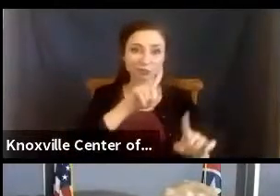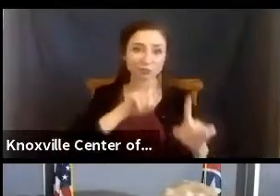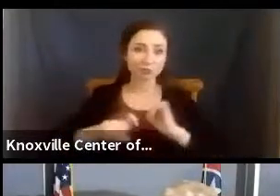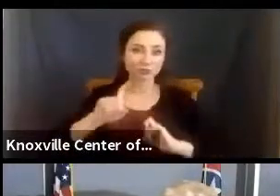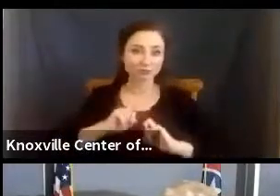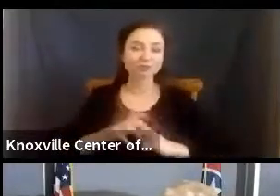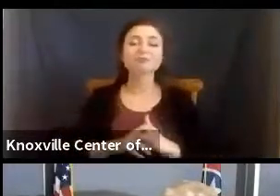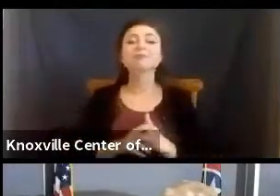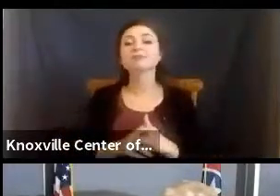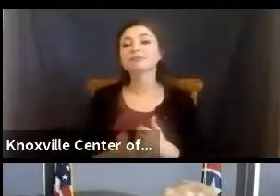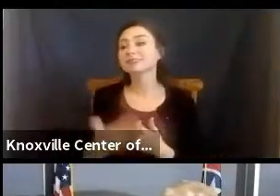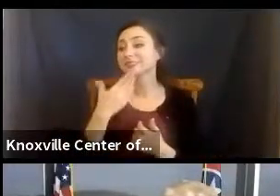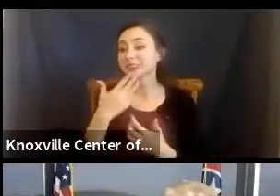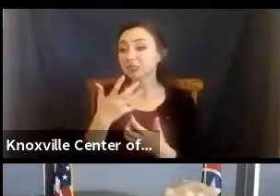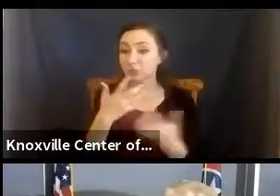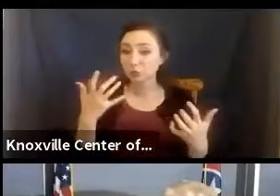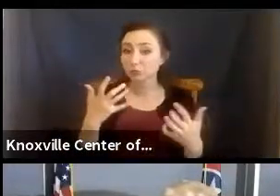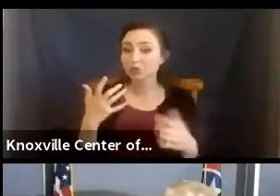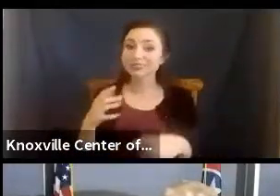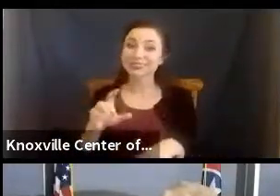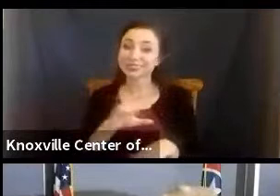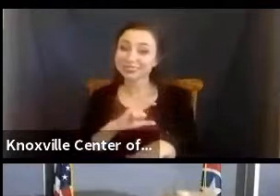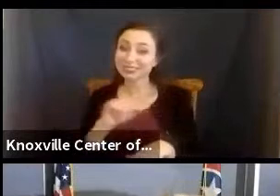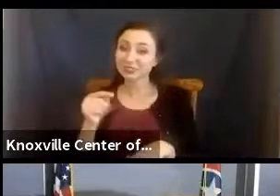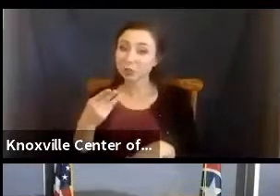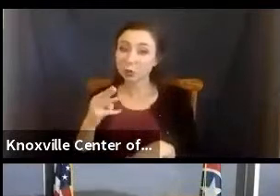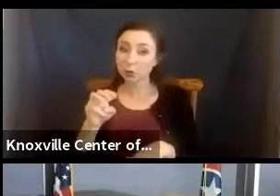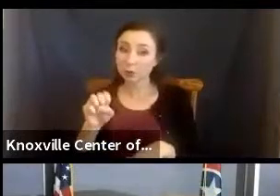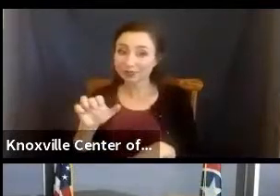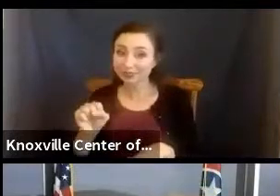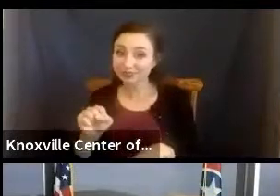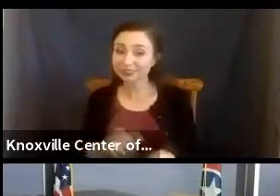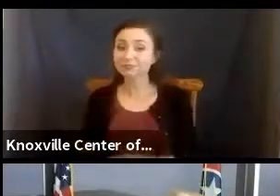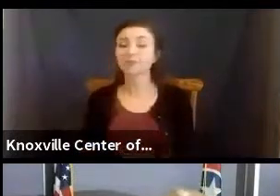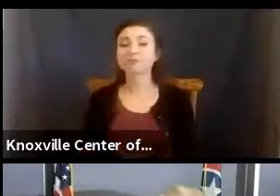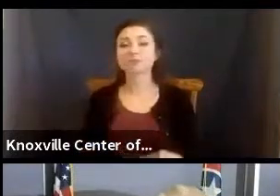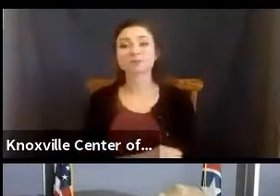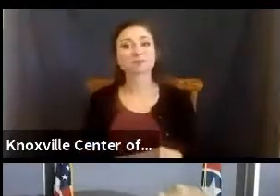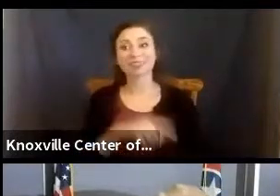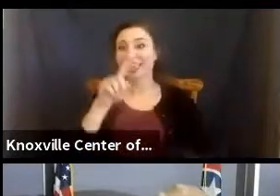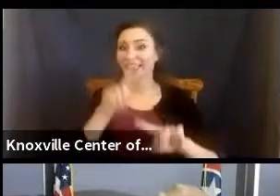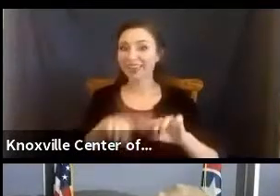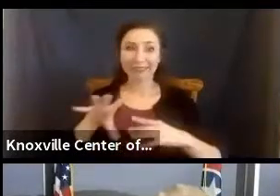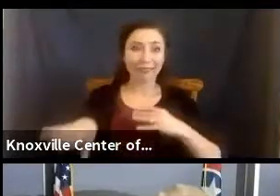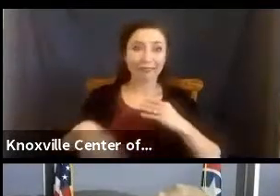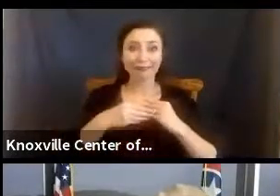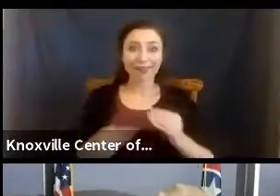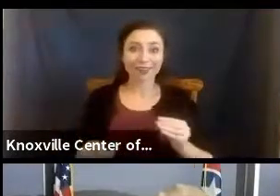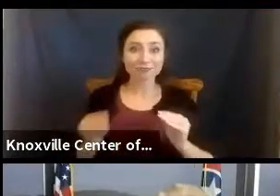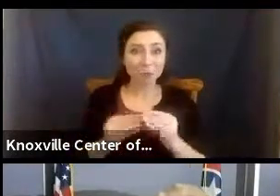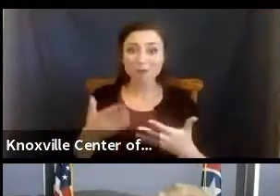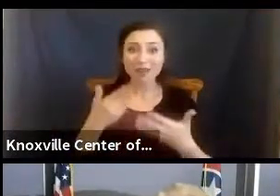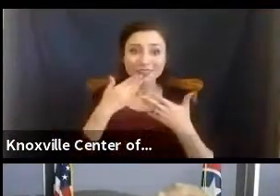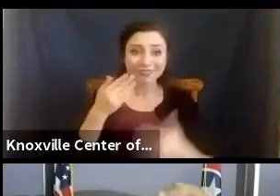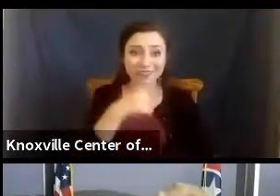much. Chief Thomas? I can't add much to that other than to thank you all for the work you're doing.